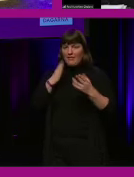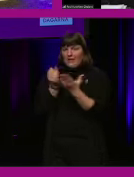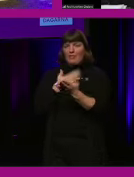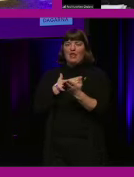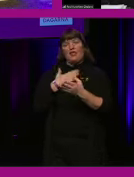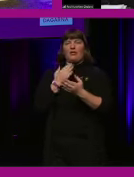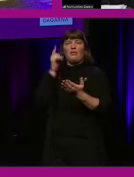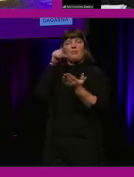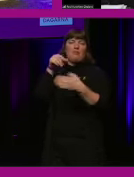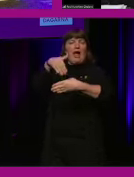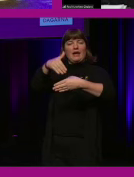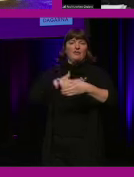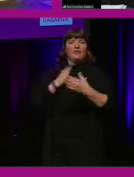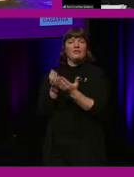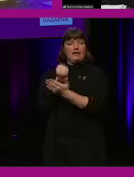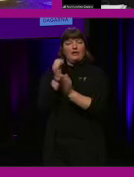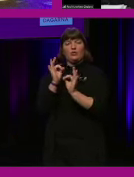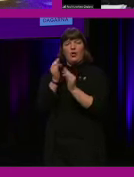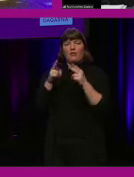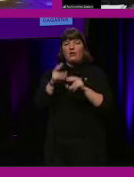was seen as implementation by the lawyers.